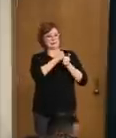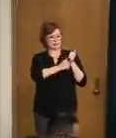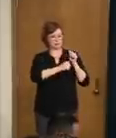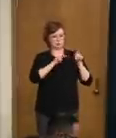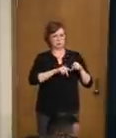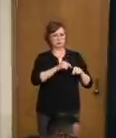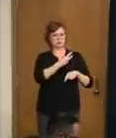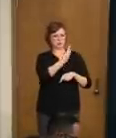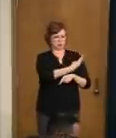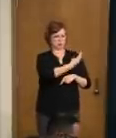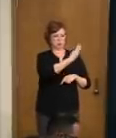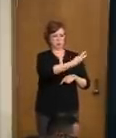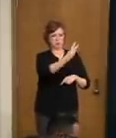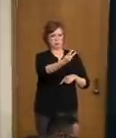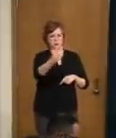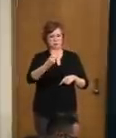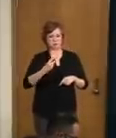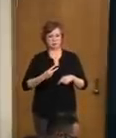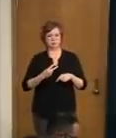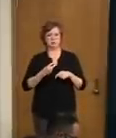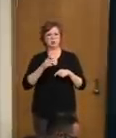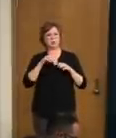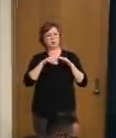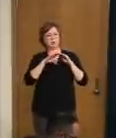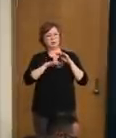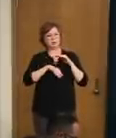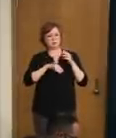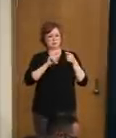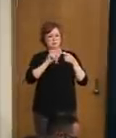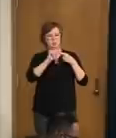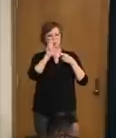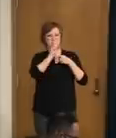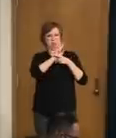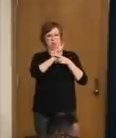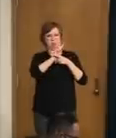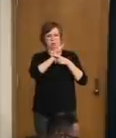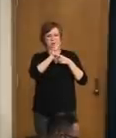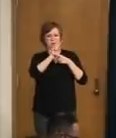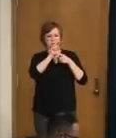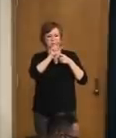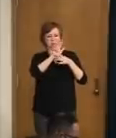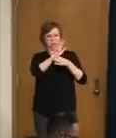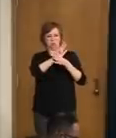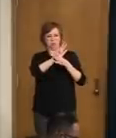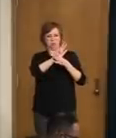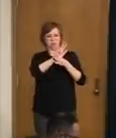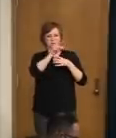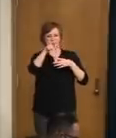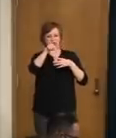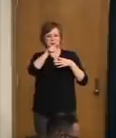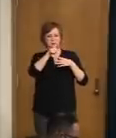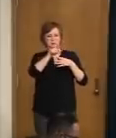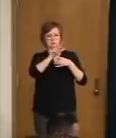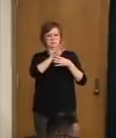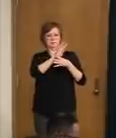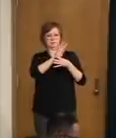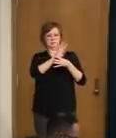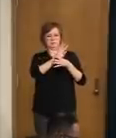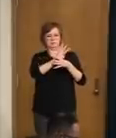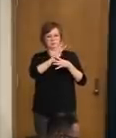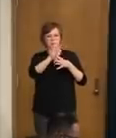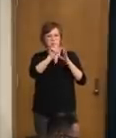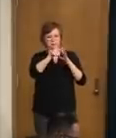Initially we were very strict with 3 weeks for Pfizer, 4 weeks for Moderna, but now NACI has recommended within 42 days. So we have to recognize